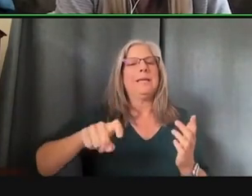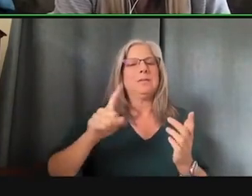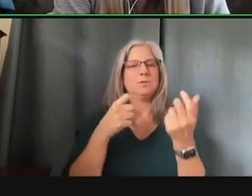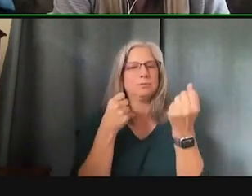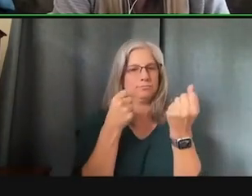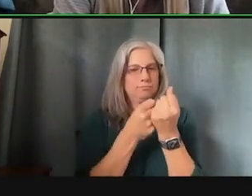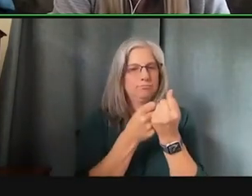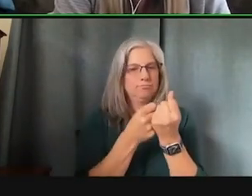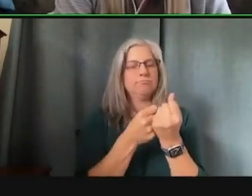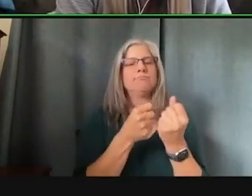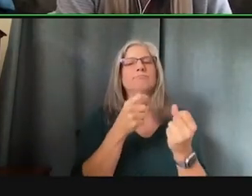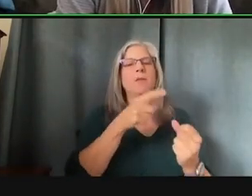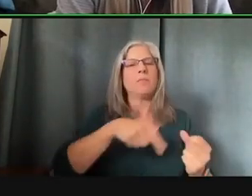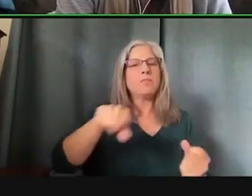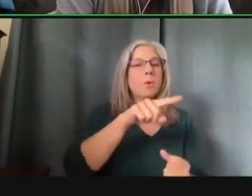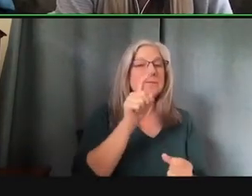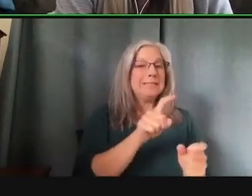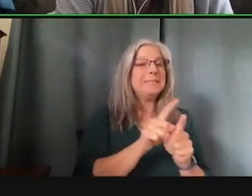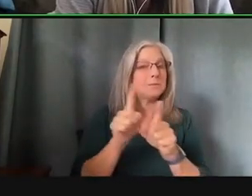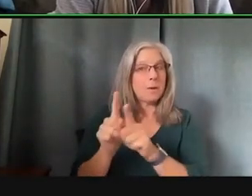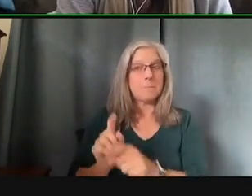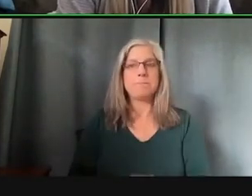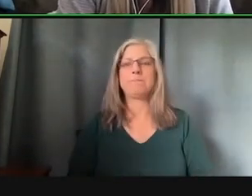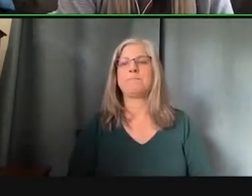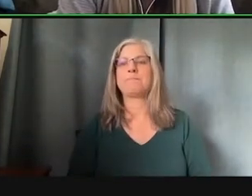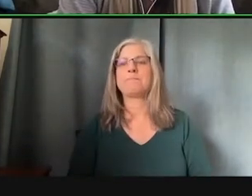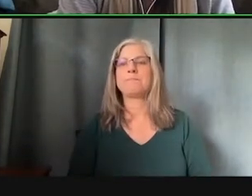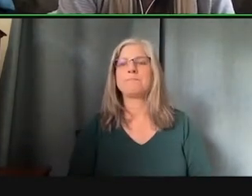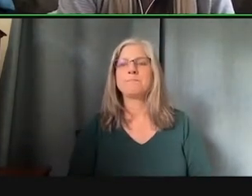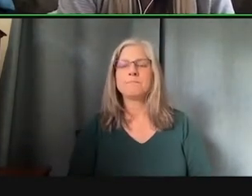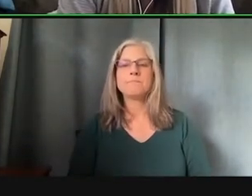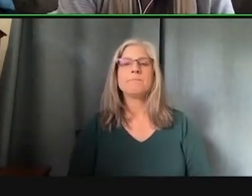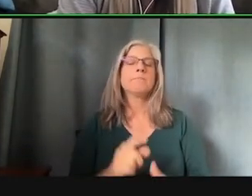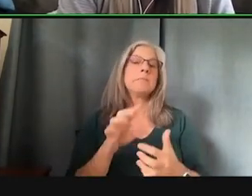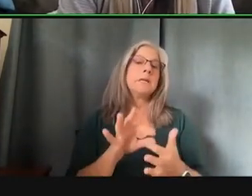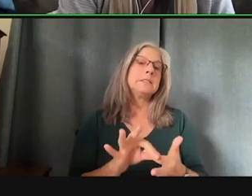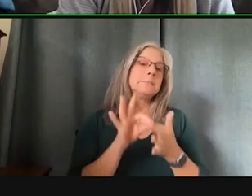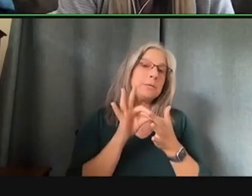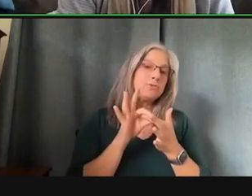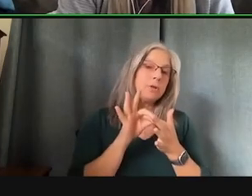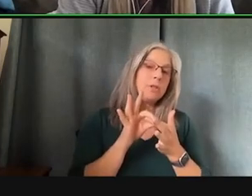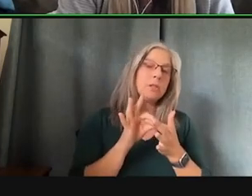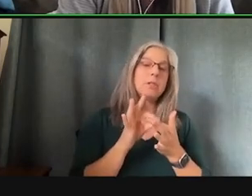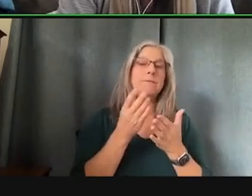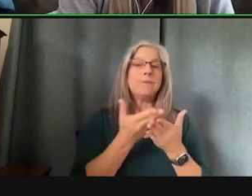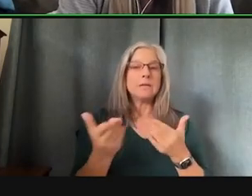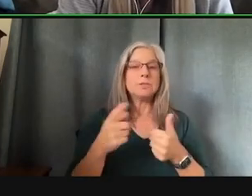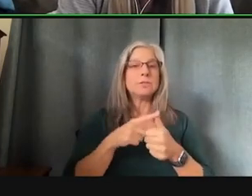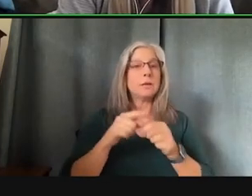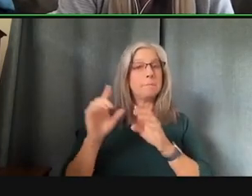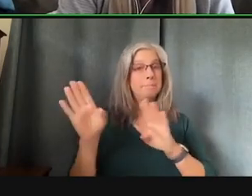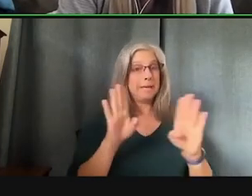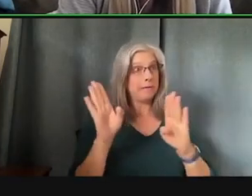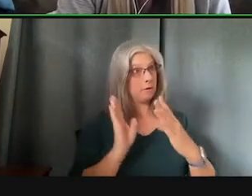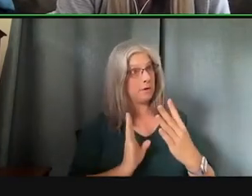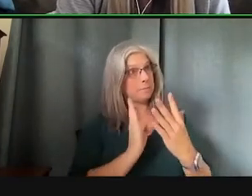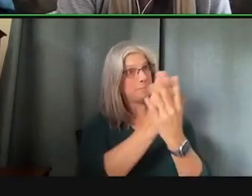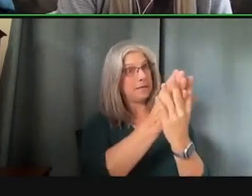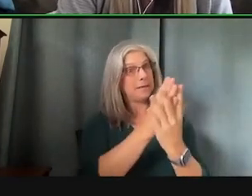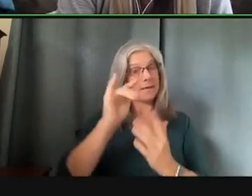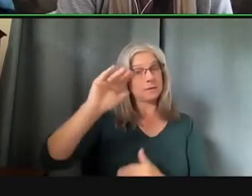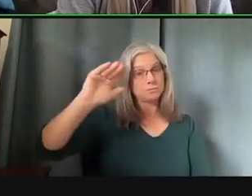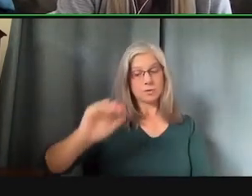support those needs as well. So special factors, does behavior impede the student's ability